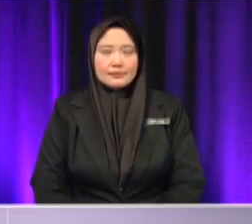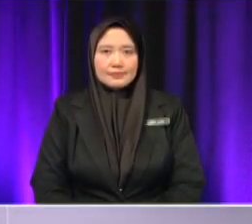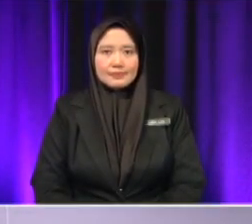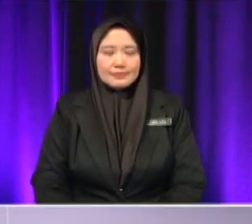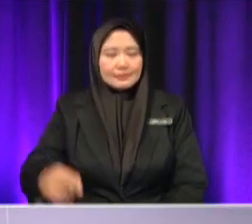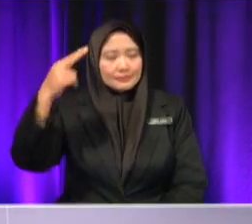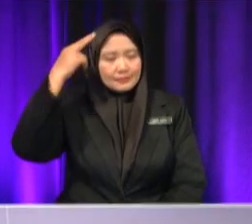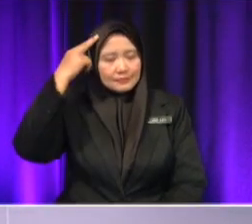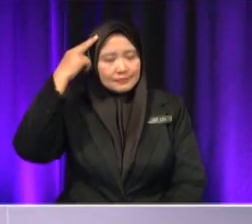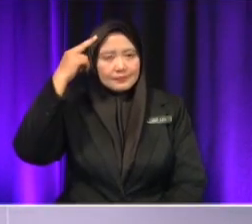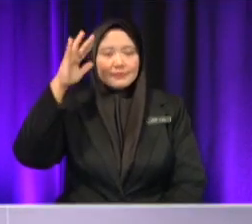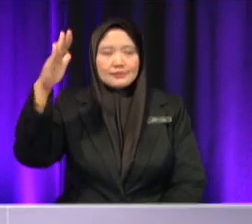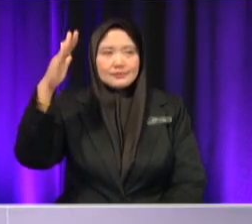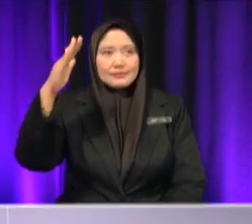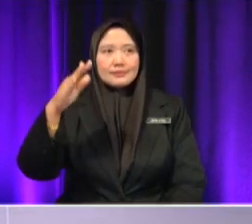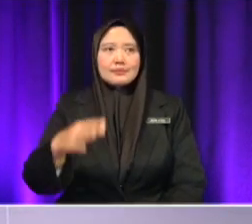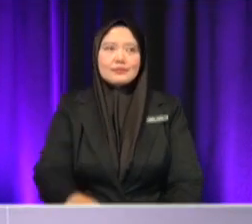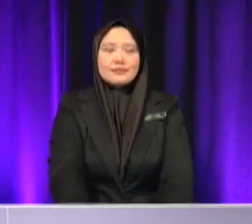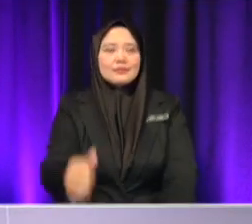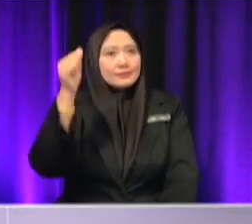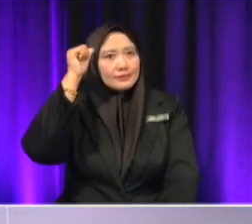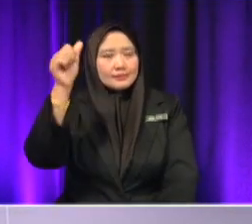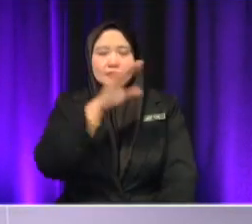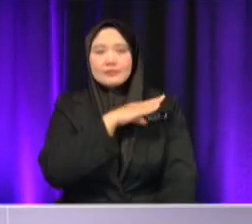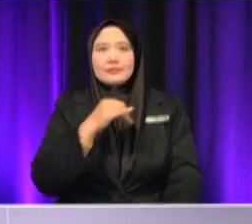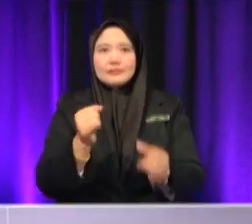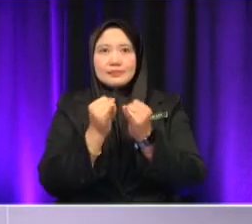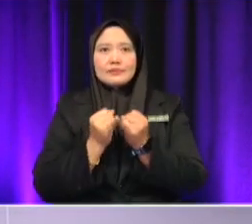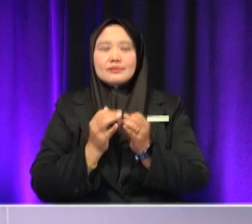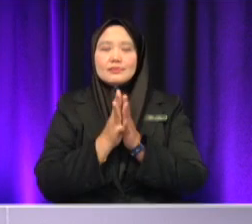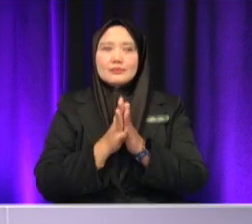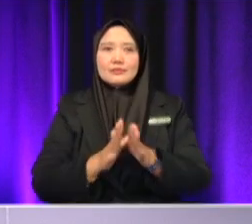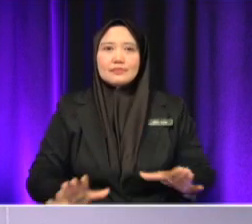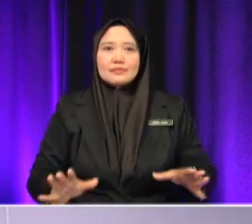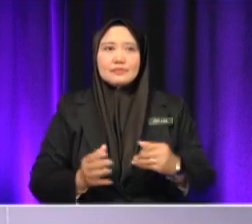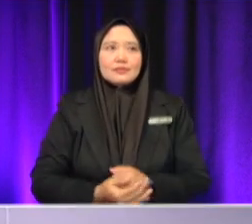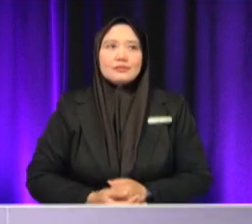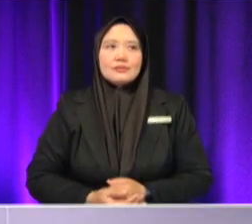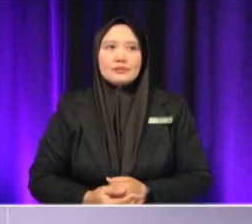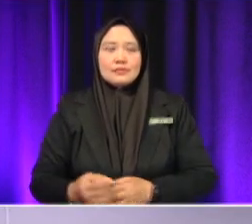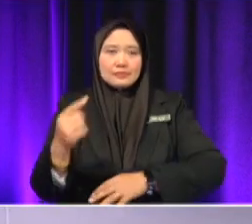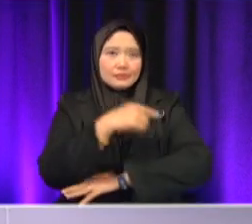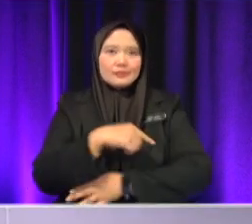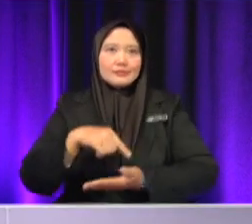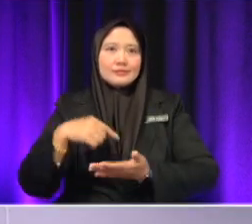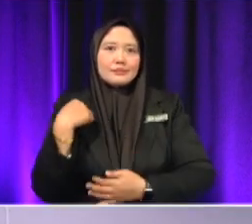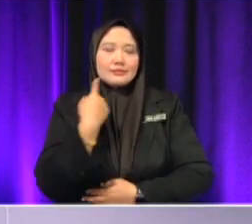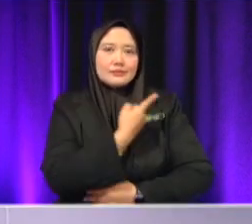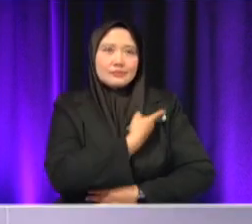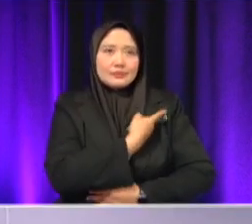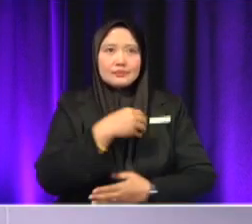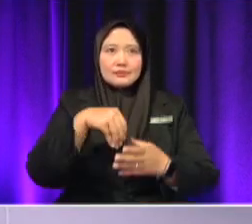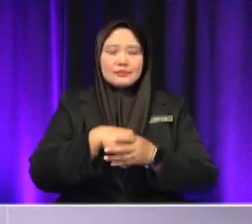Hello, Assalamualaikum and Salam Sejahtera. You're watching EduwebTV KPM today and we are here with our slot